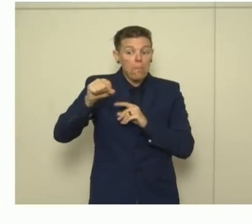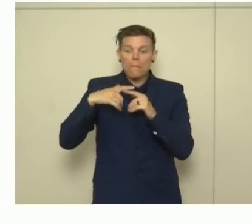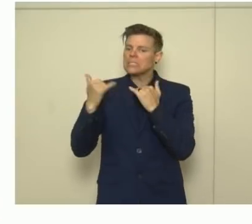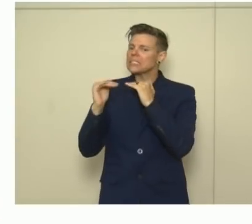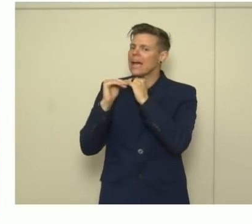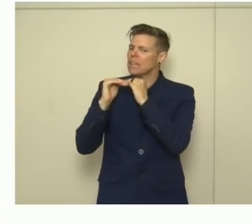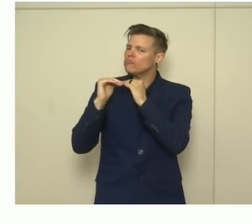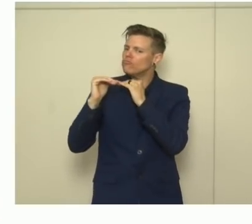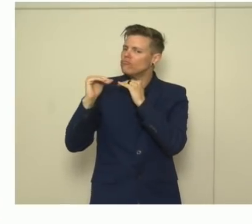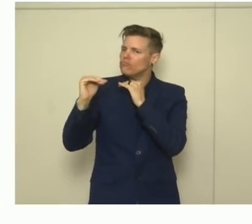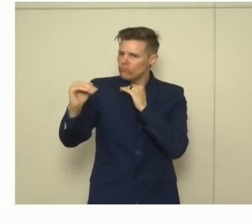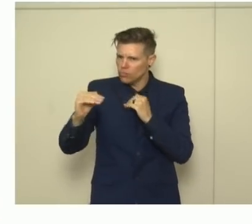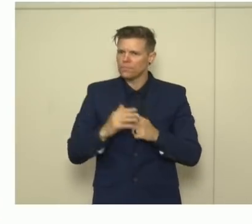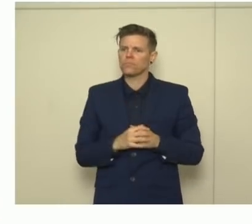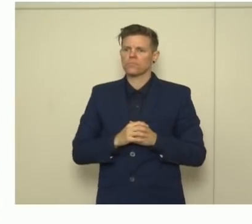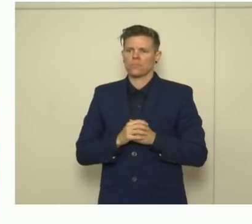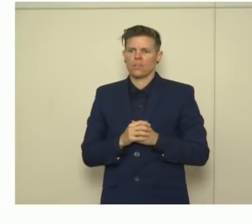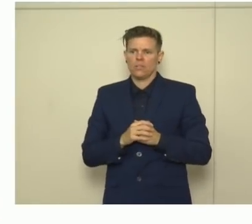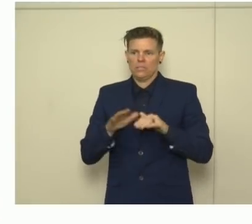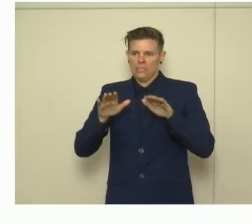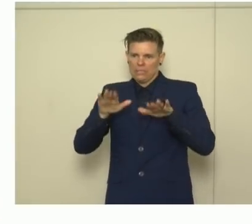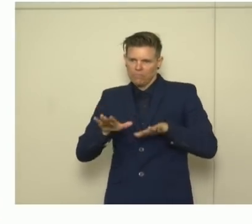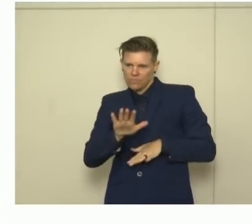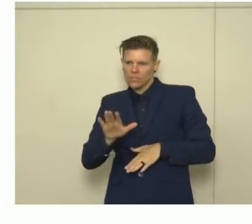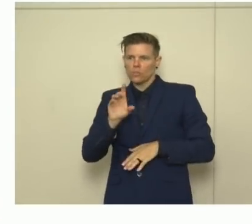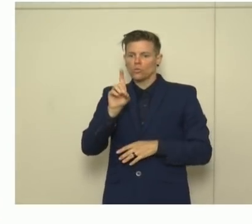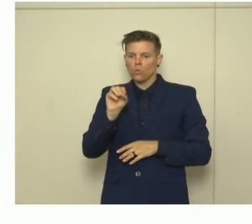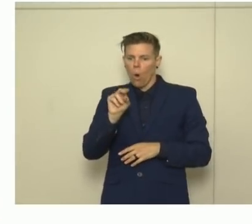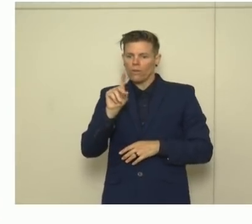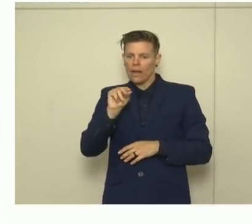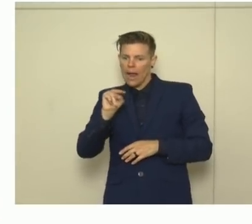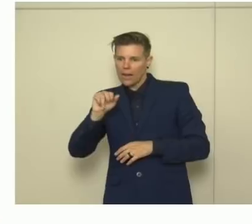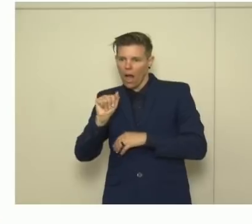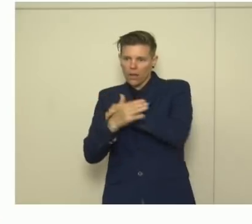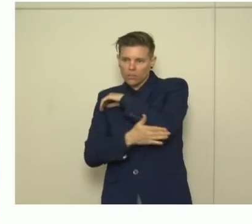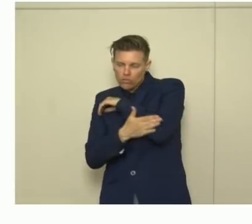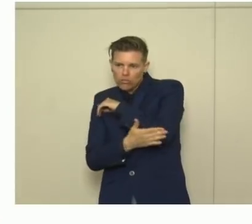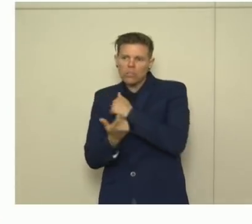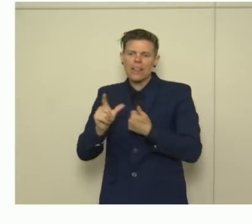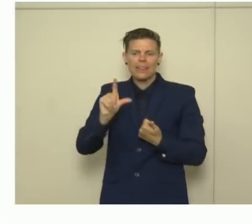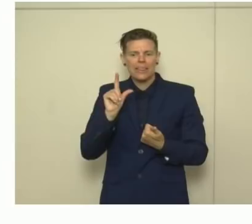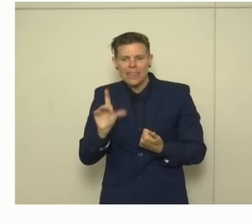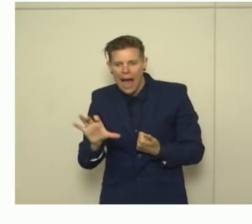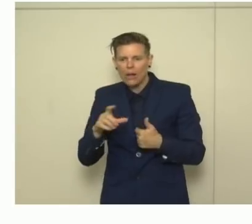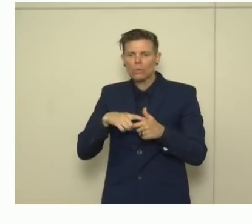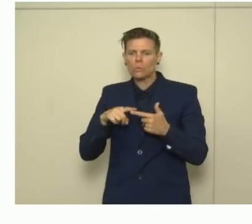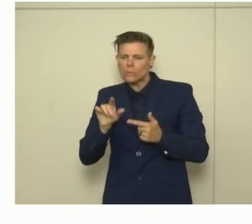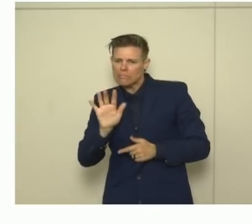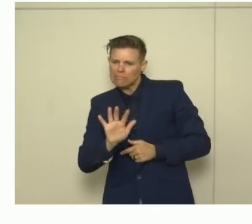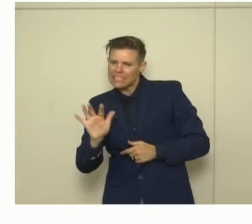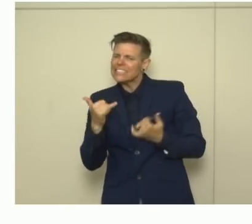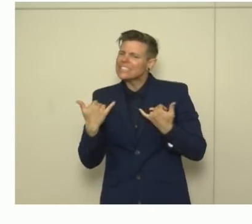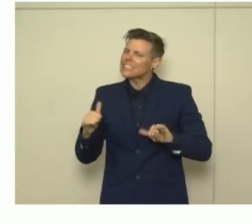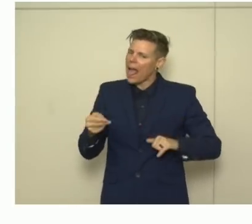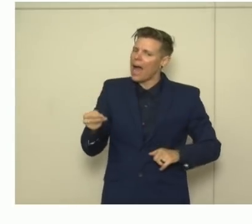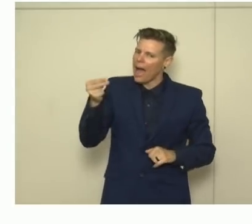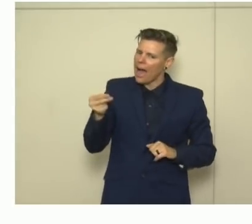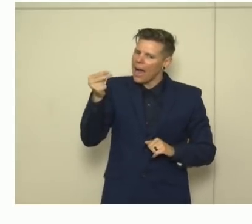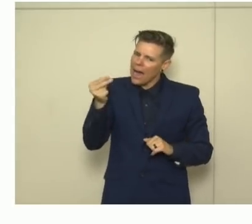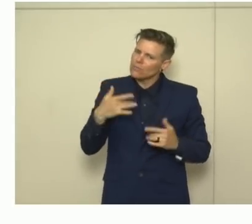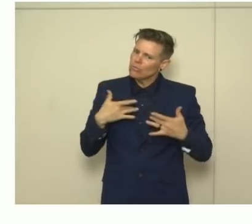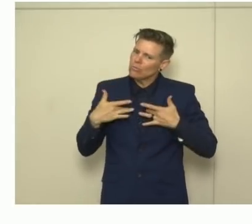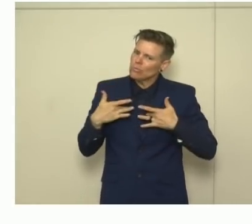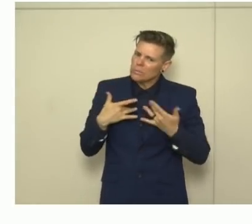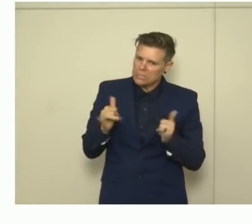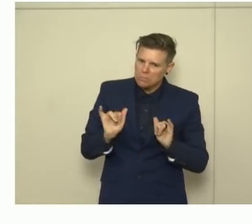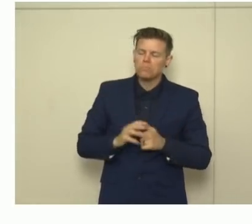with their folks, with the folks in Las Cruces. The next slide, one if you're a regular viewer, you're